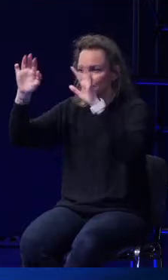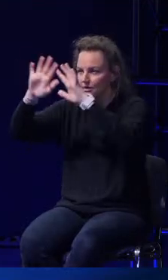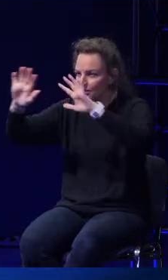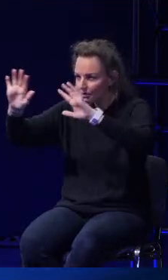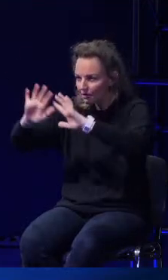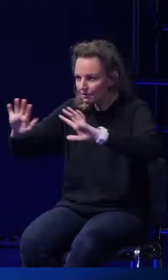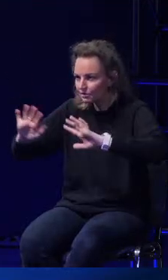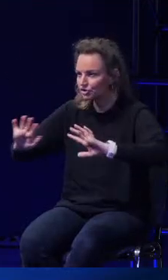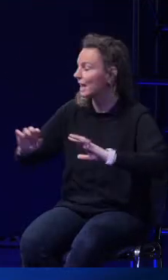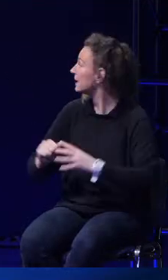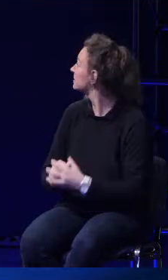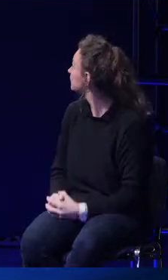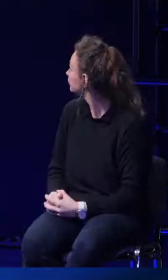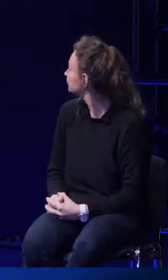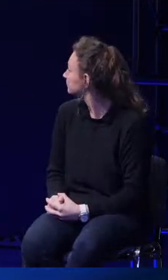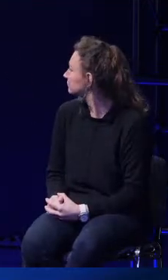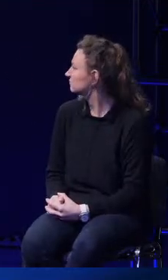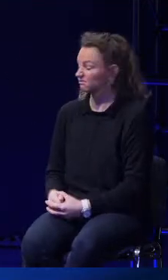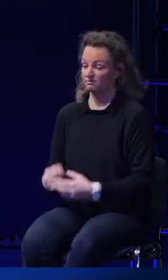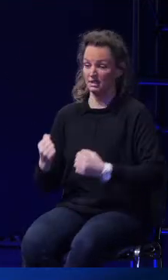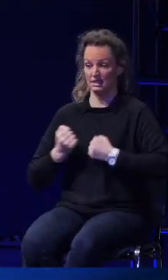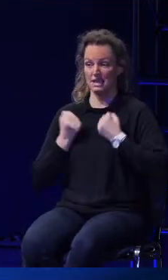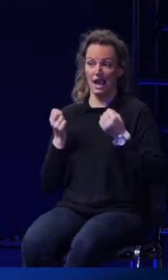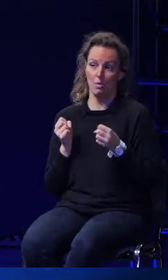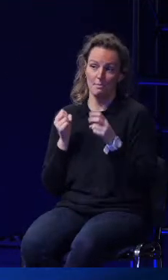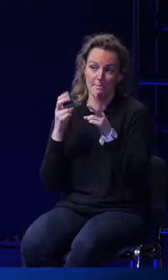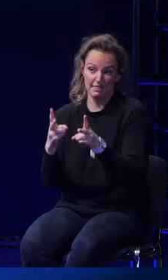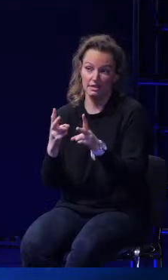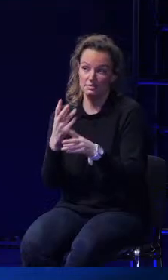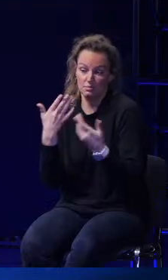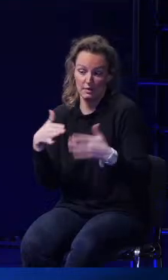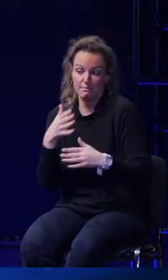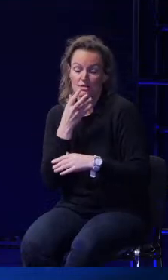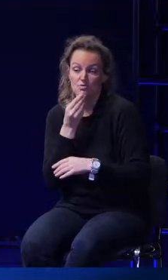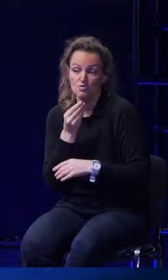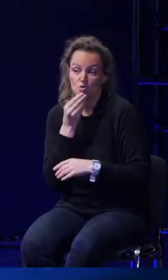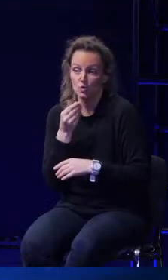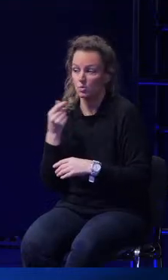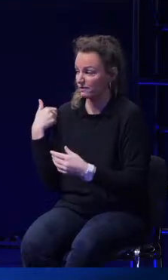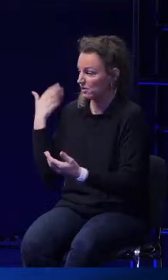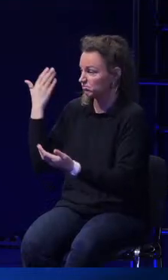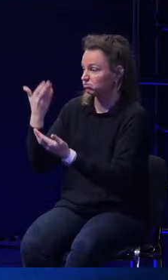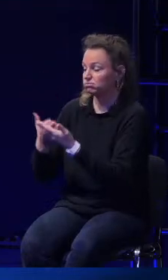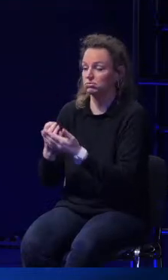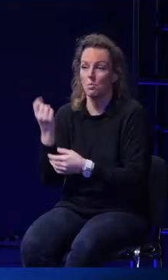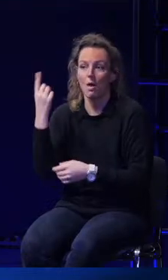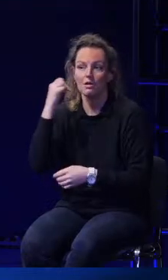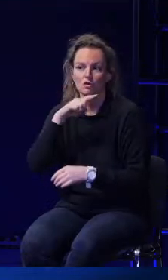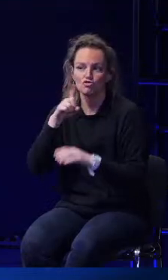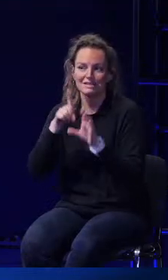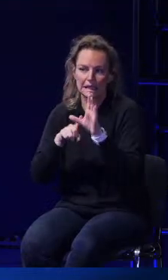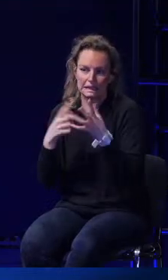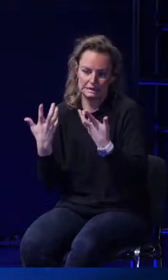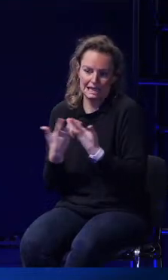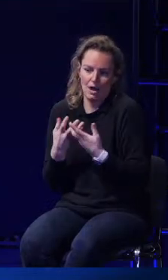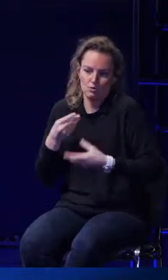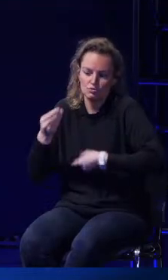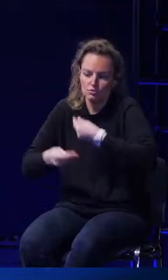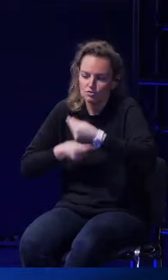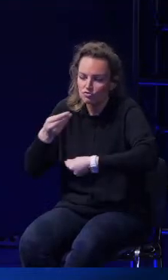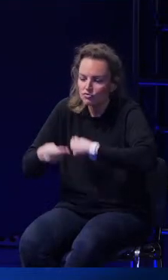cinematography that we've used for the last 100 years or so of how to describe this dimension